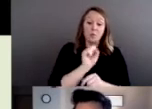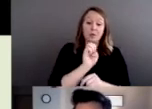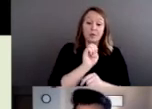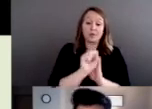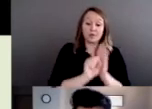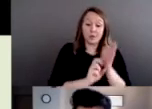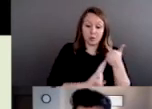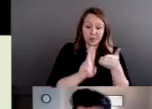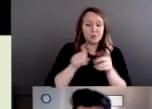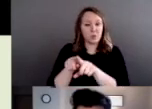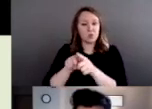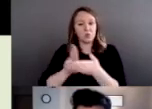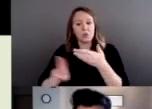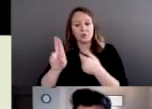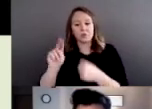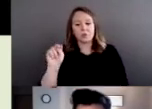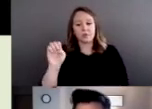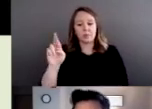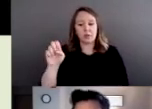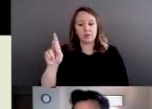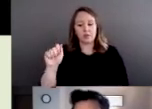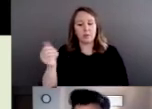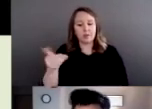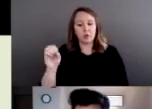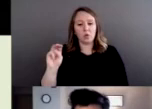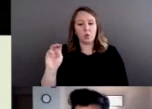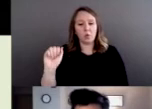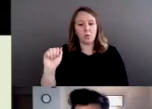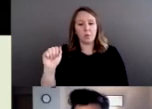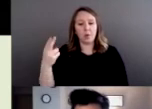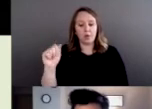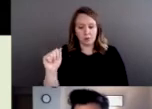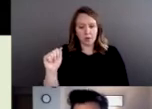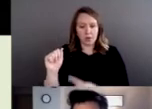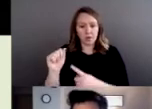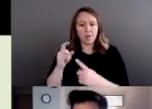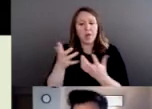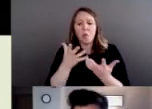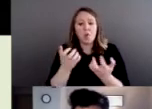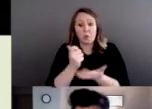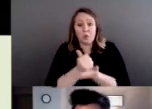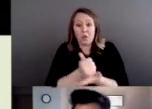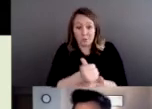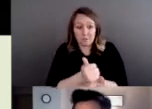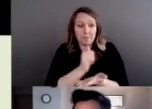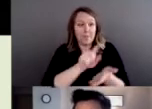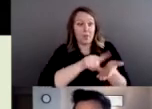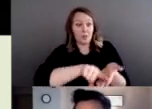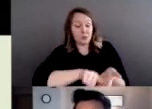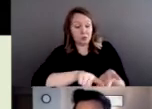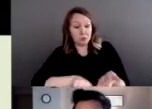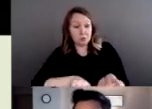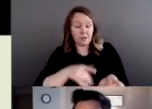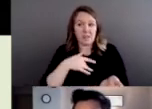truly want to help, you know, and just remember that research influences policies. Research